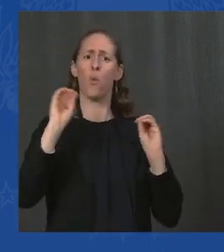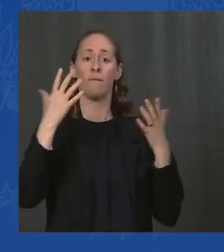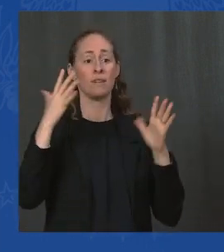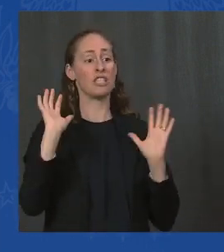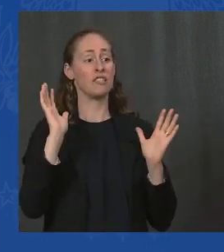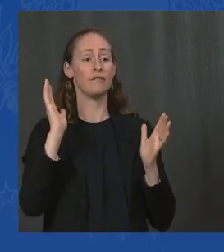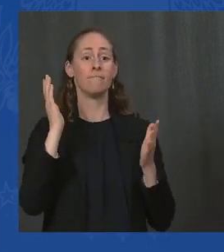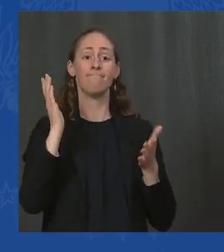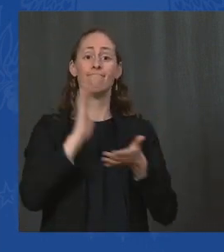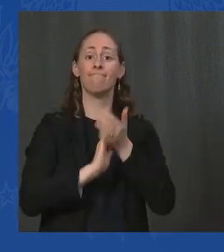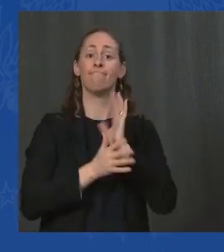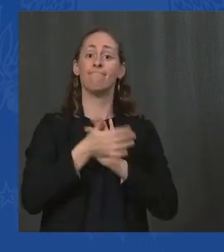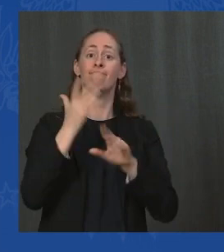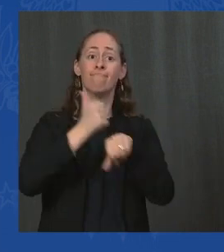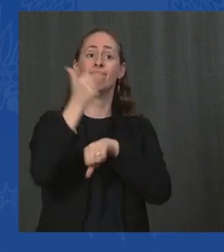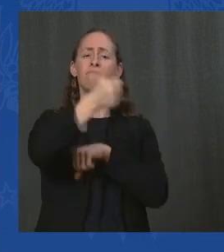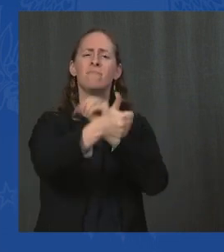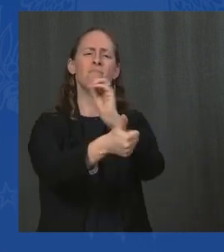if they want to come out.